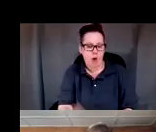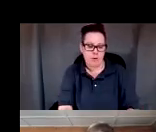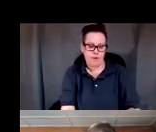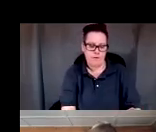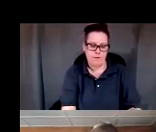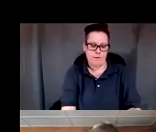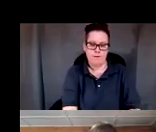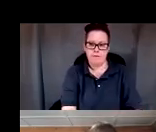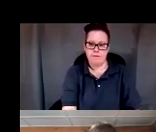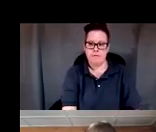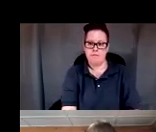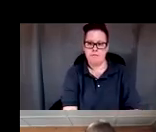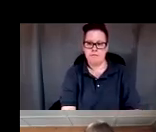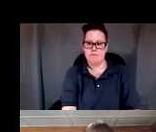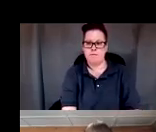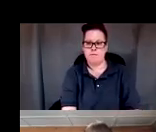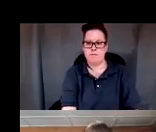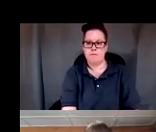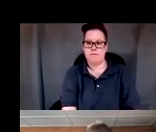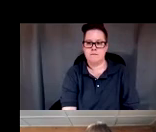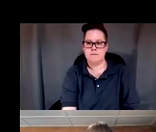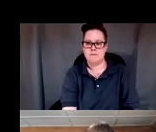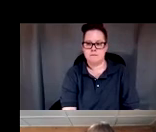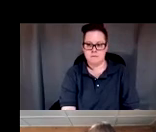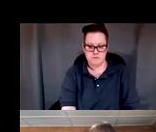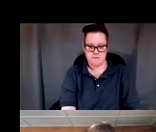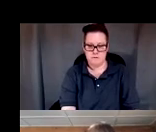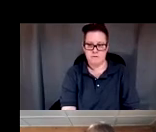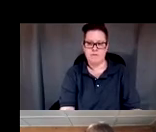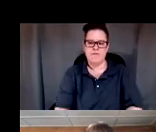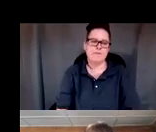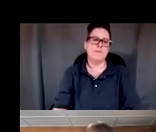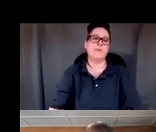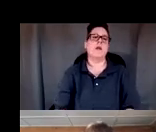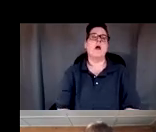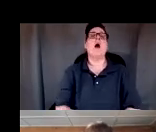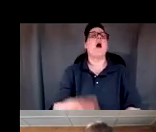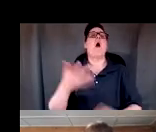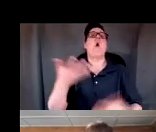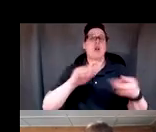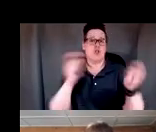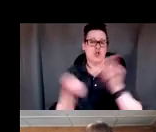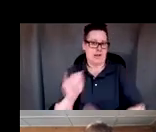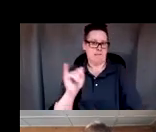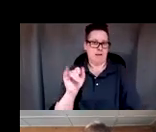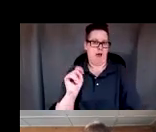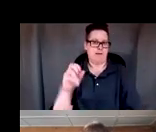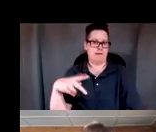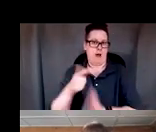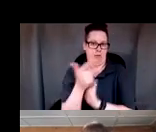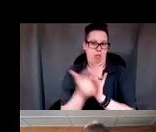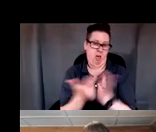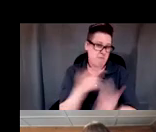Now, some of the problem with the opioids is the I-Stop law. And I don't know how familiar many people are with this. It's a New York